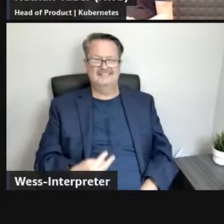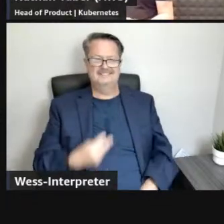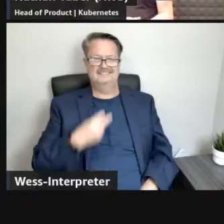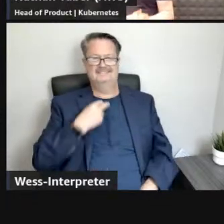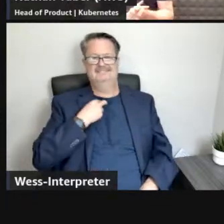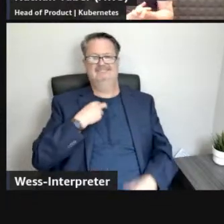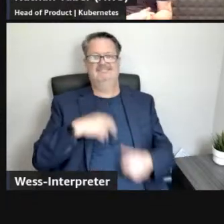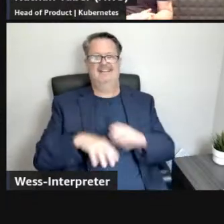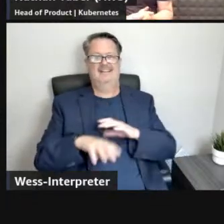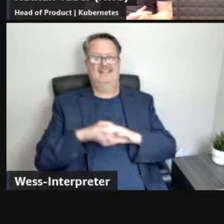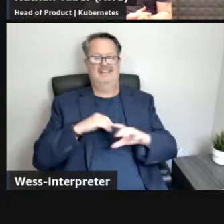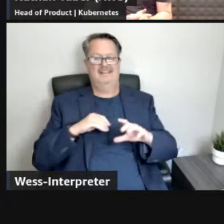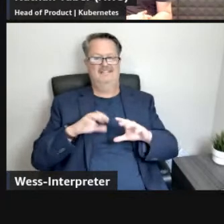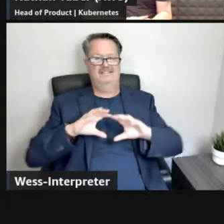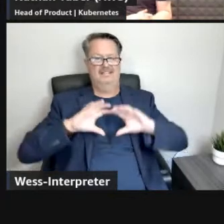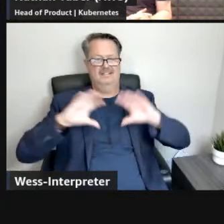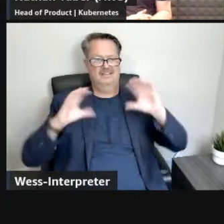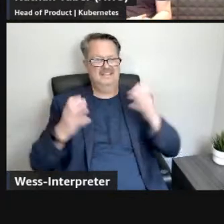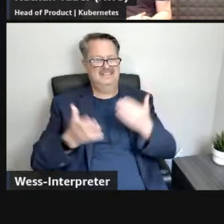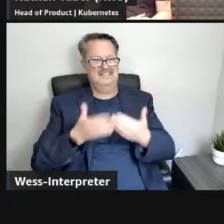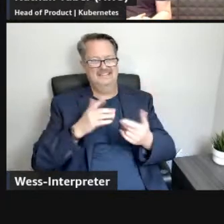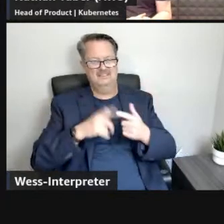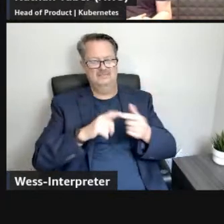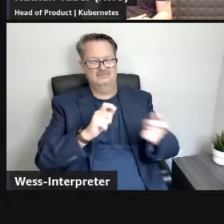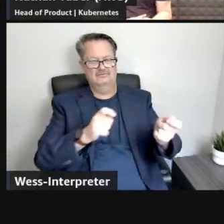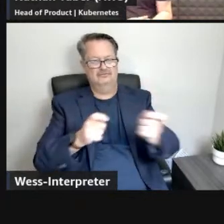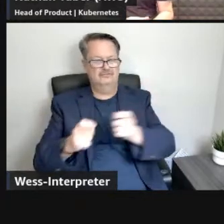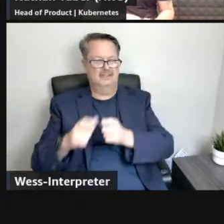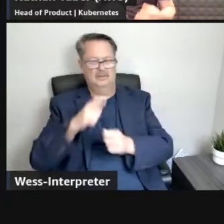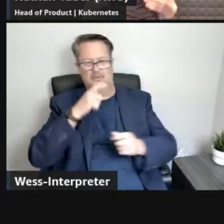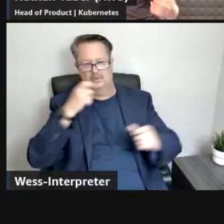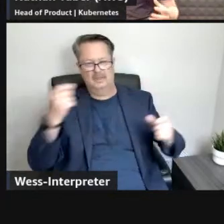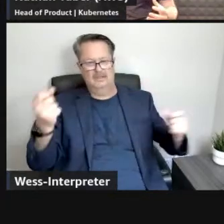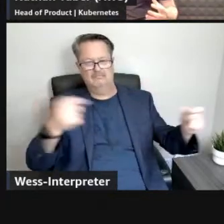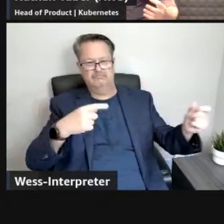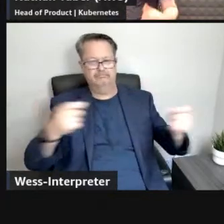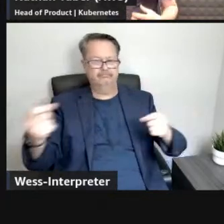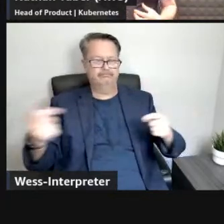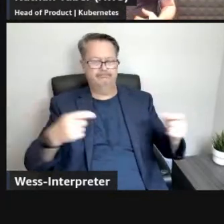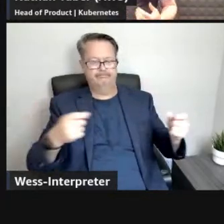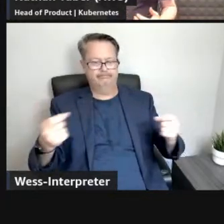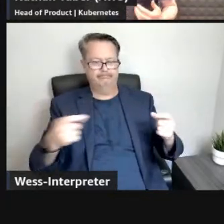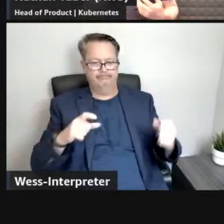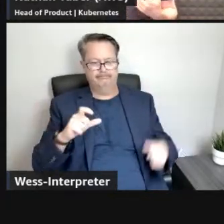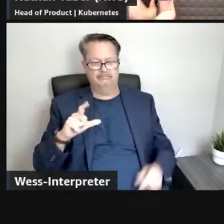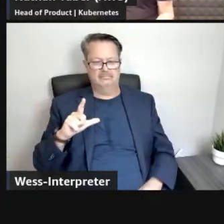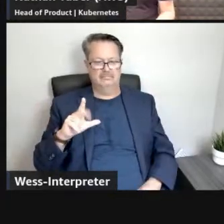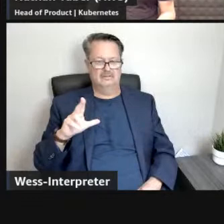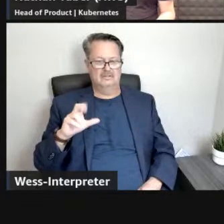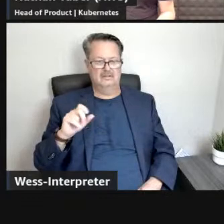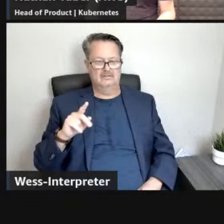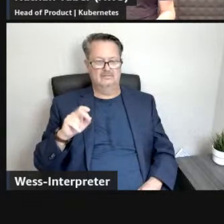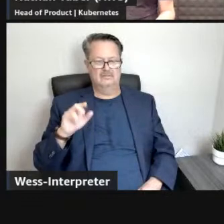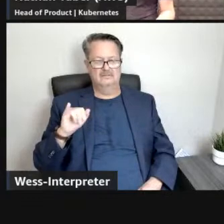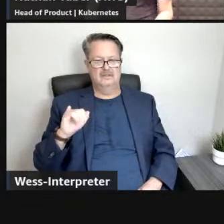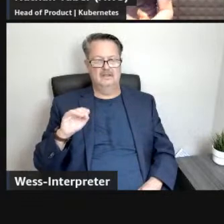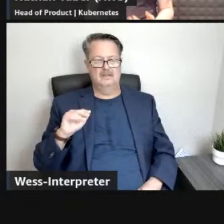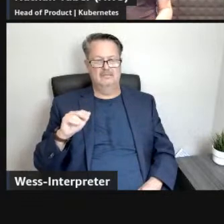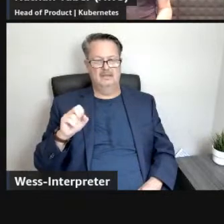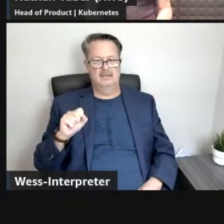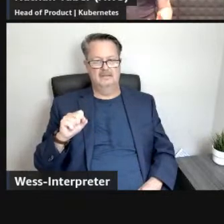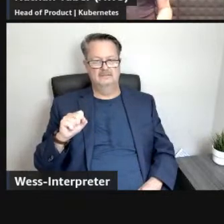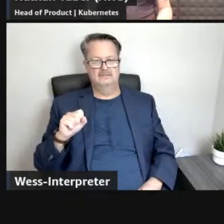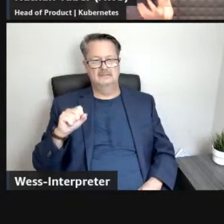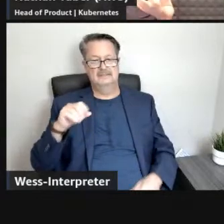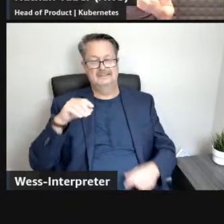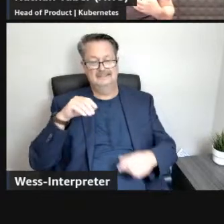easily configure permissions and settings across all of your clusters. So that's IAM access into the cluster, but